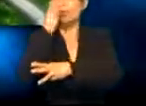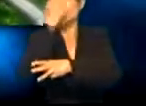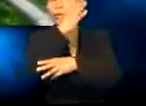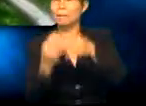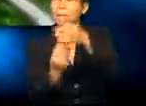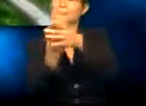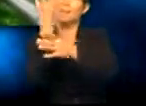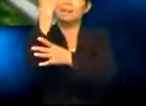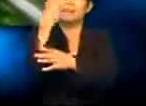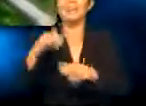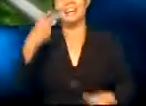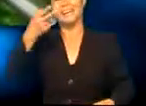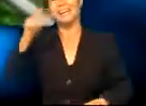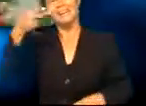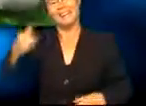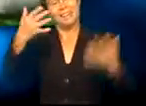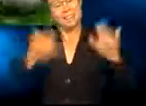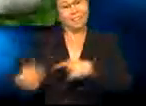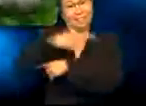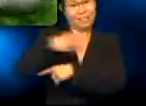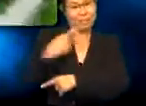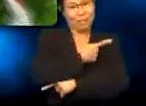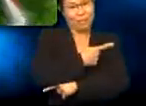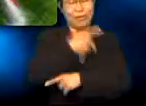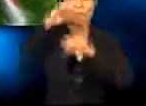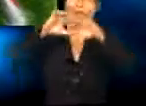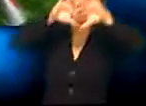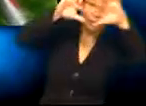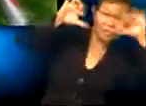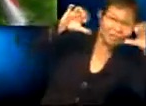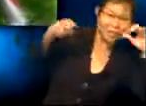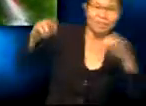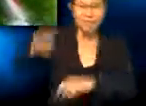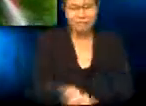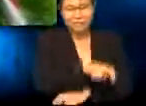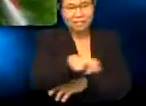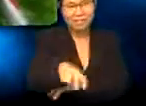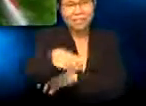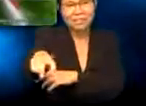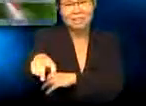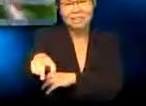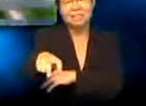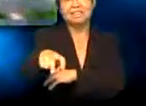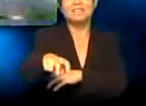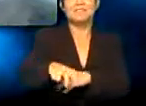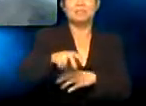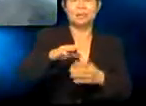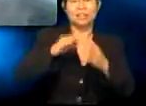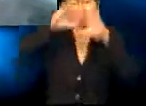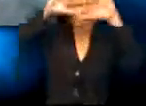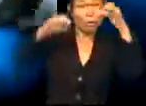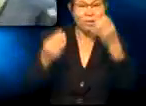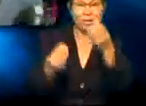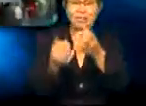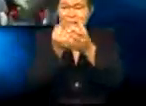and plants. Today, we will explore the germination of seeds.